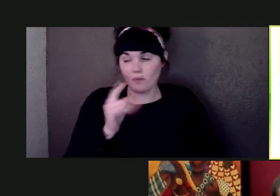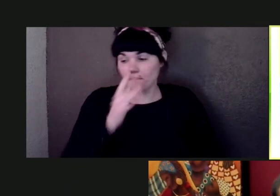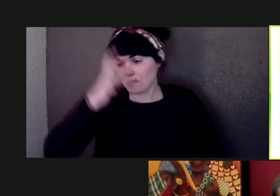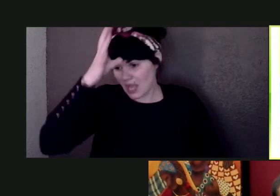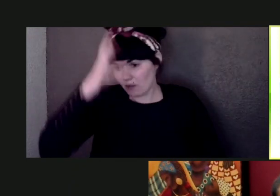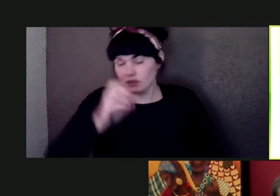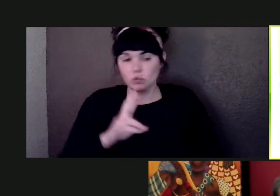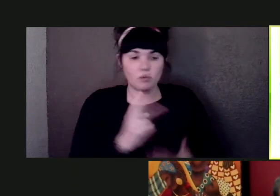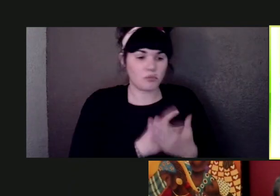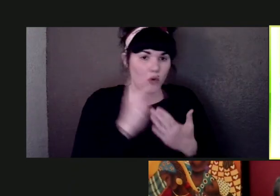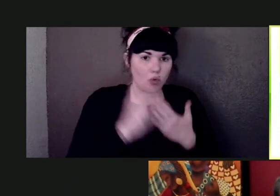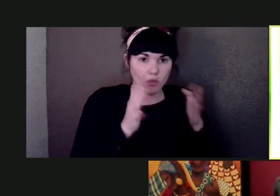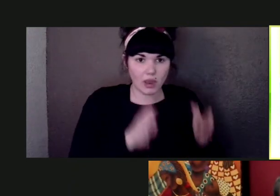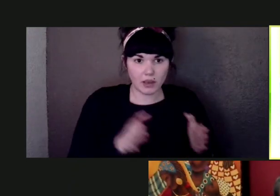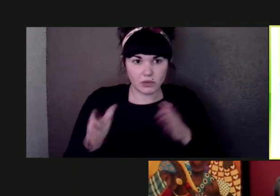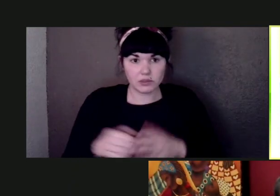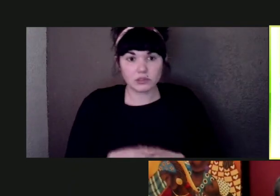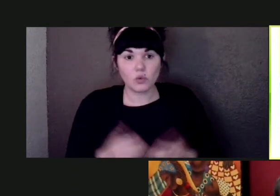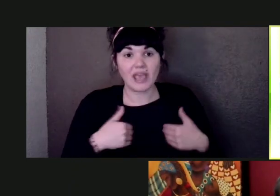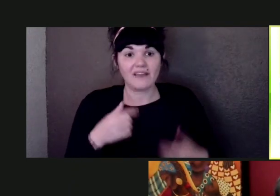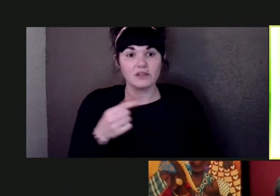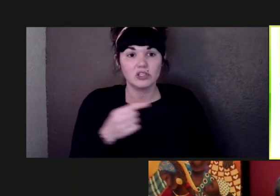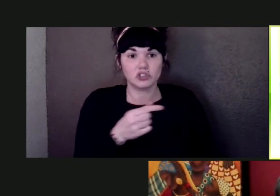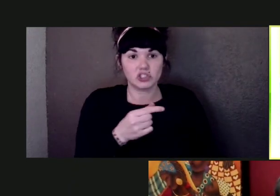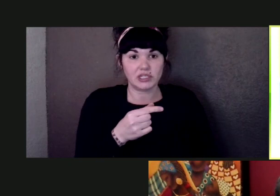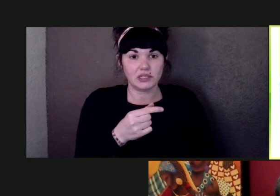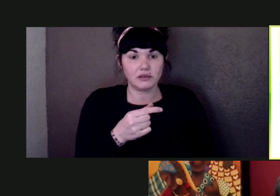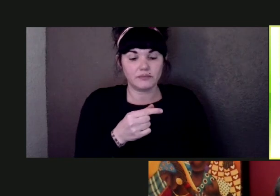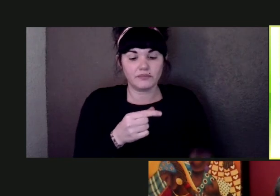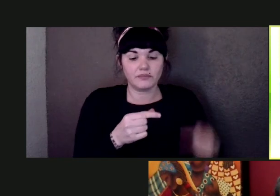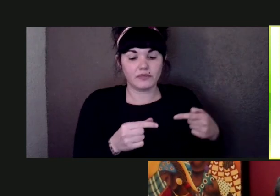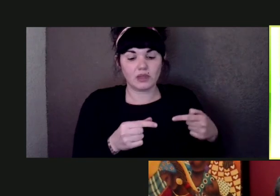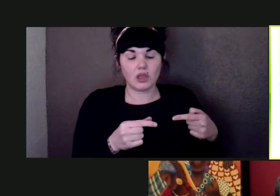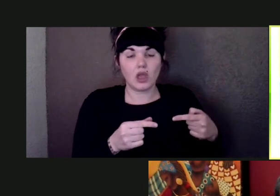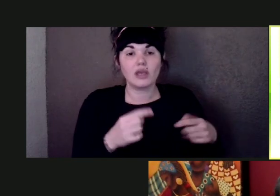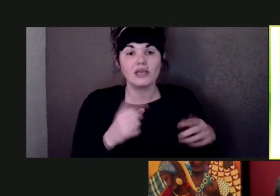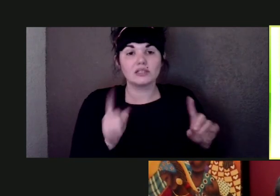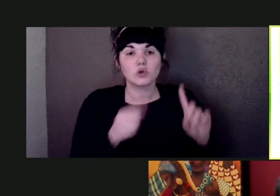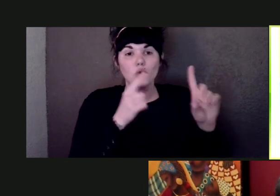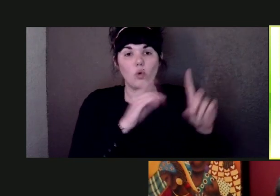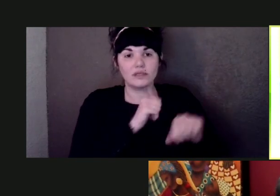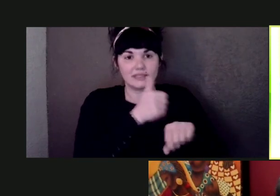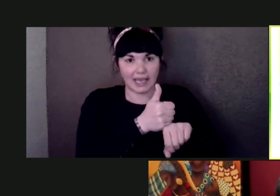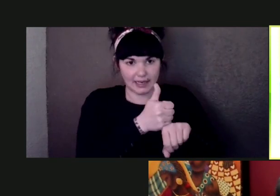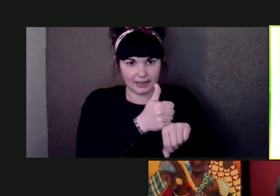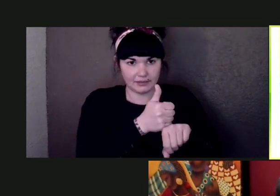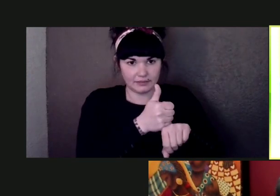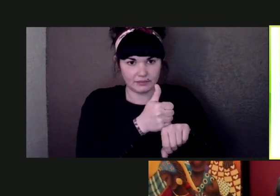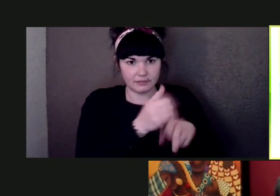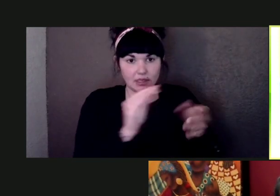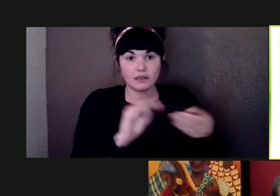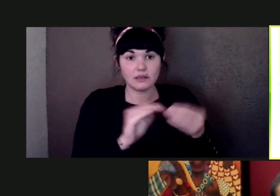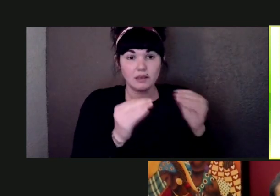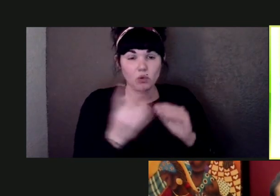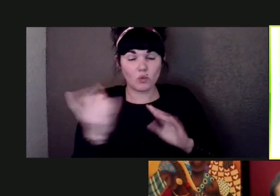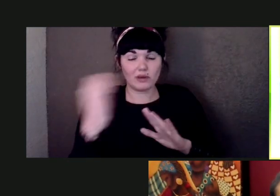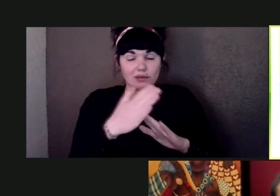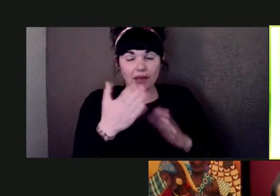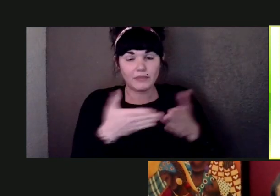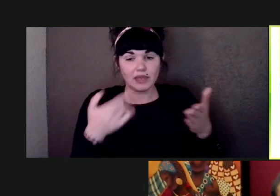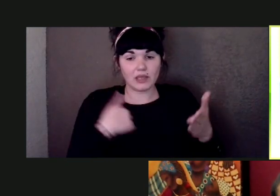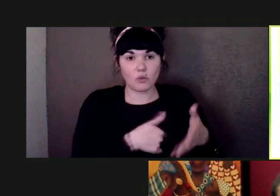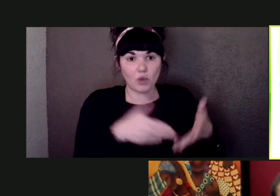this, the G is goal setting. So if they come and become a part of our sports program or youth enrichment programming, number one thing that we ask them to do is to